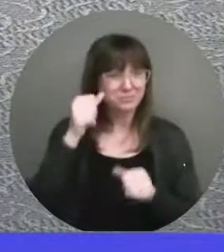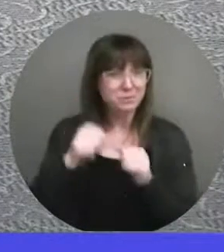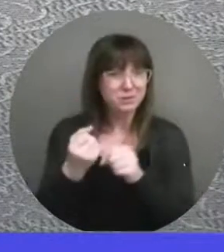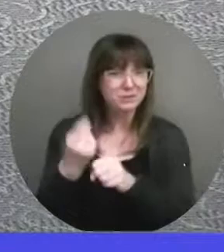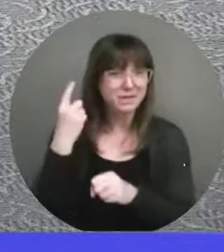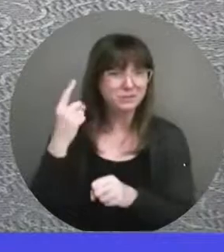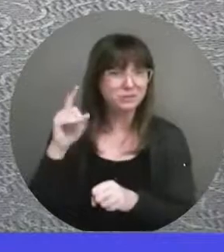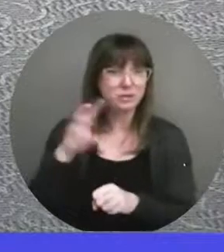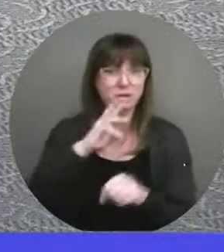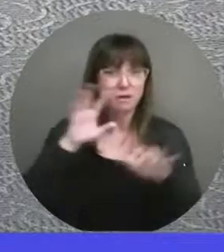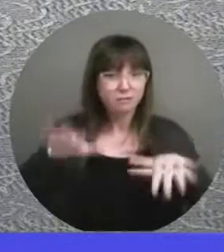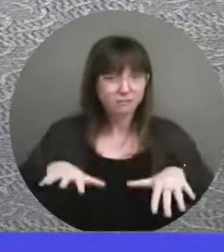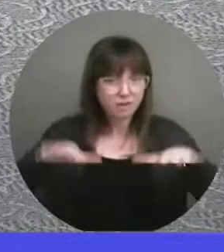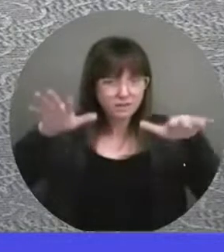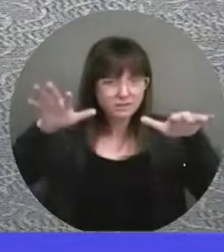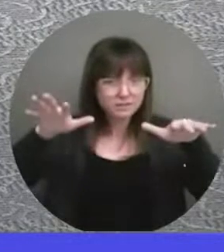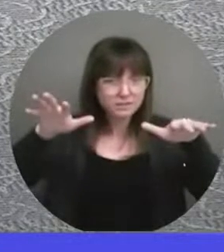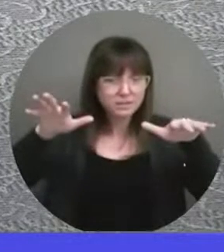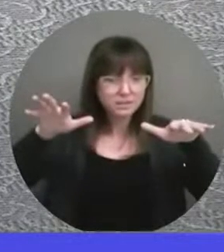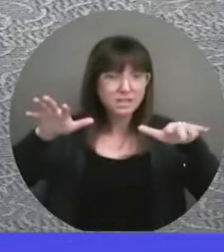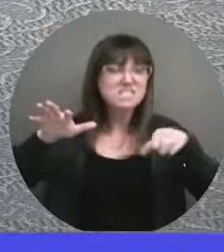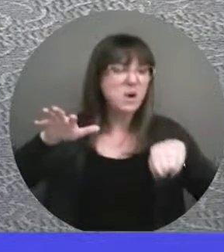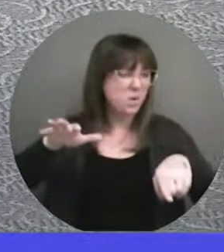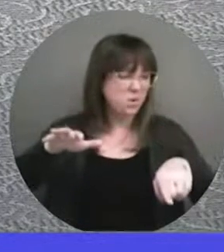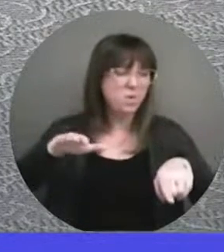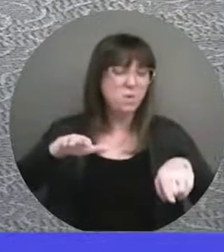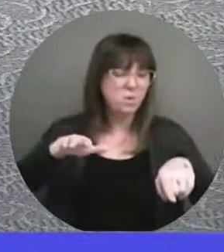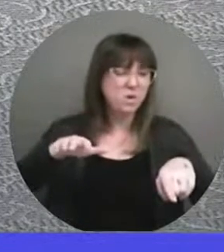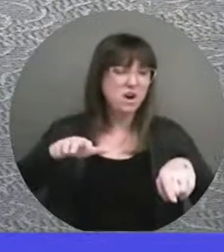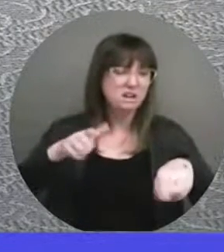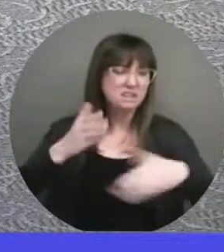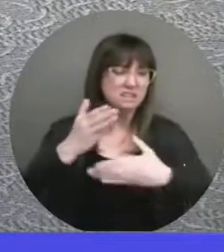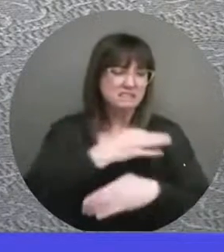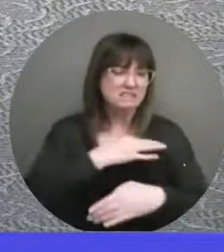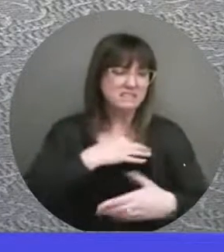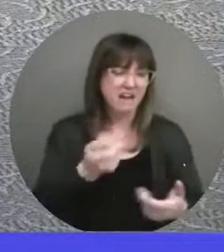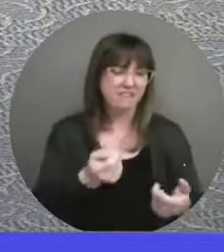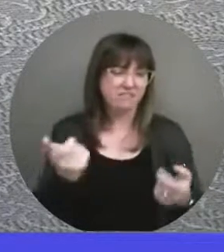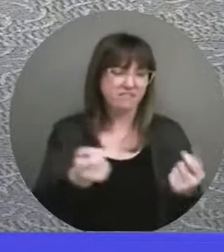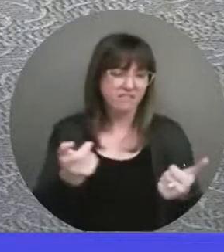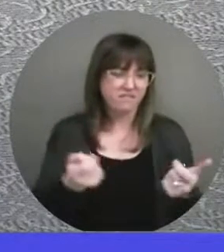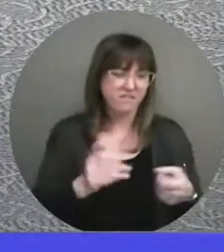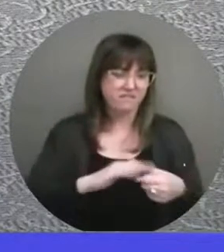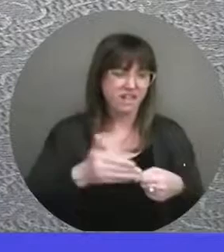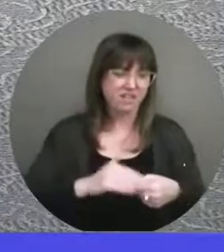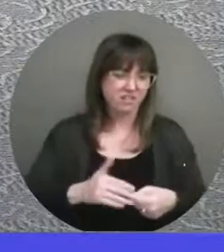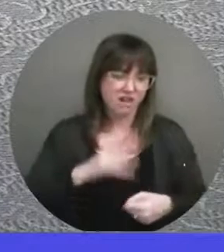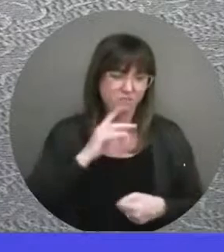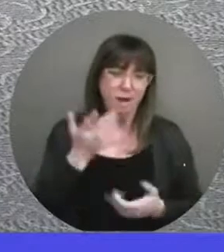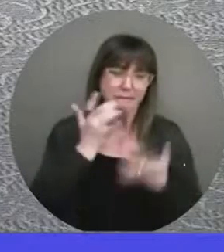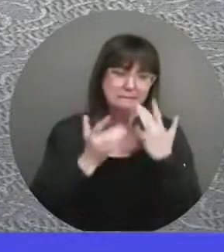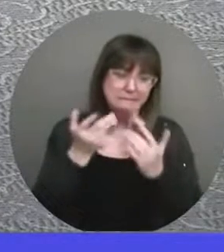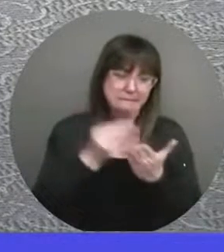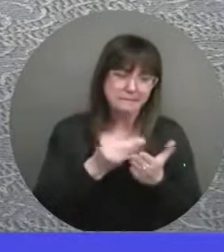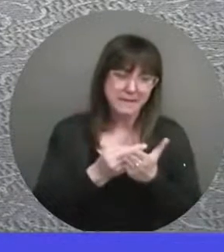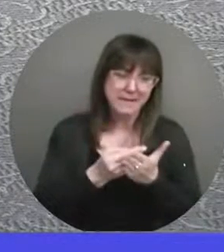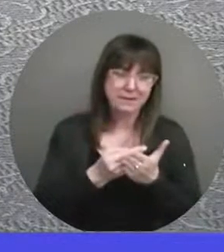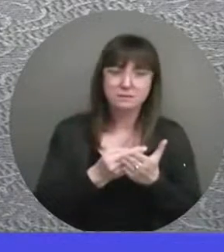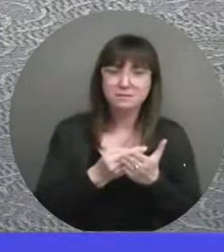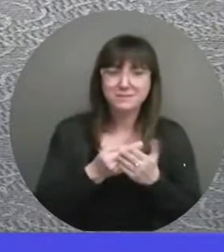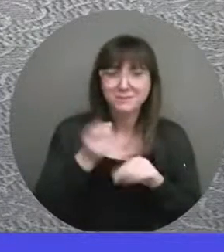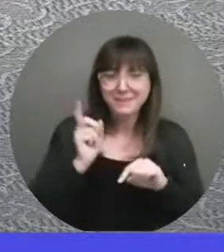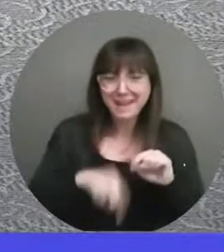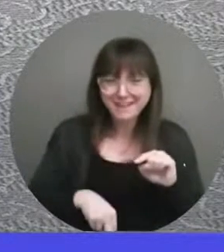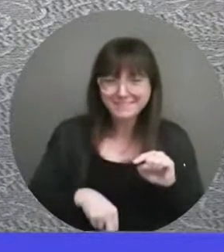Carleton and saying, I'm going to cut back the staff and pull them out of the flood zone because we have a budget shortfall. And we're in a response mode right